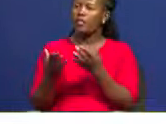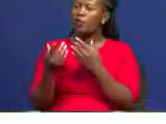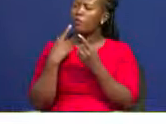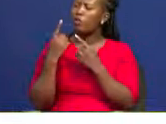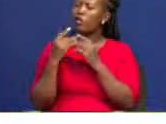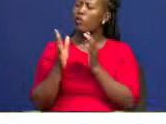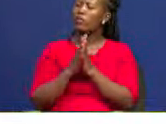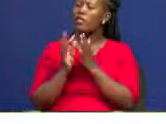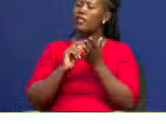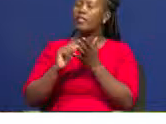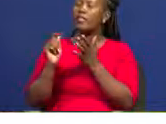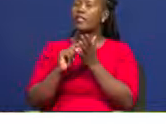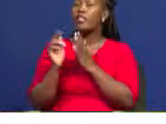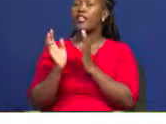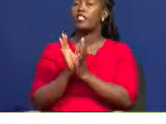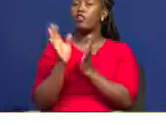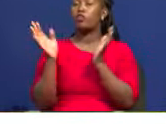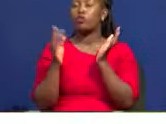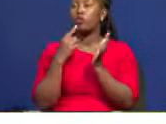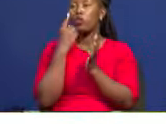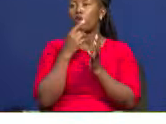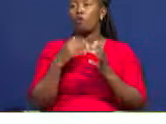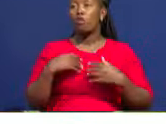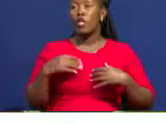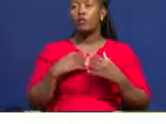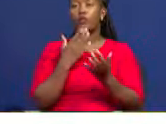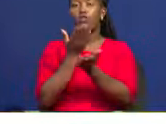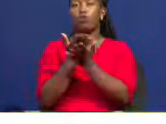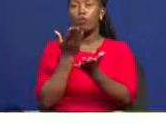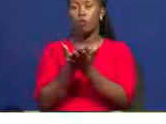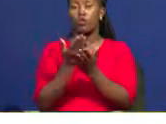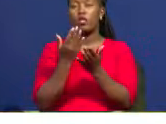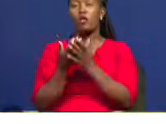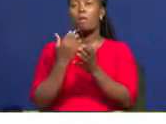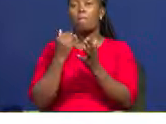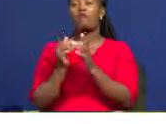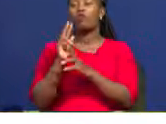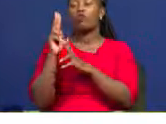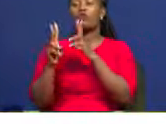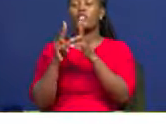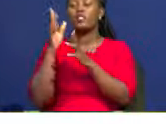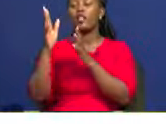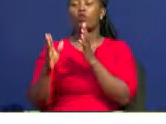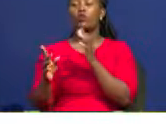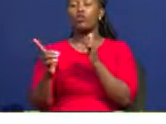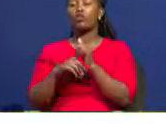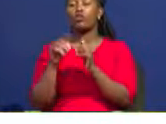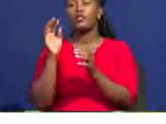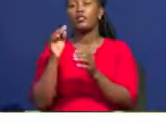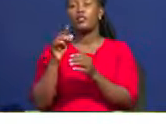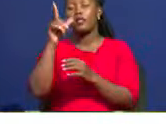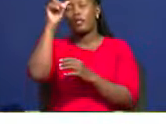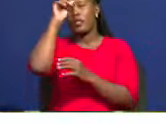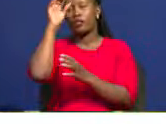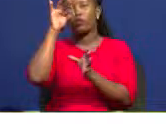has been proposed ahead of the 22nd June grassroots elections, the UDA grassroots elections. So Bwana